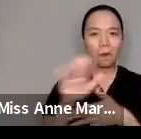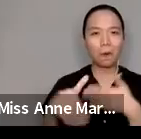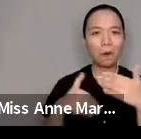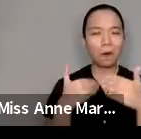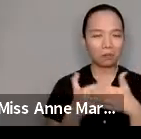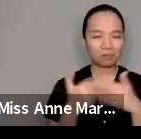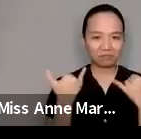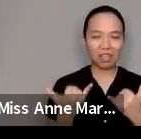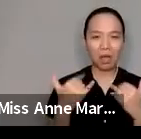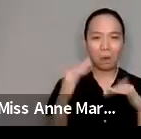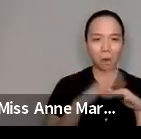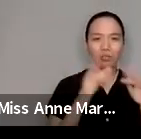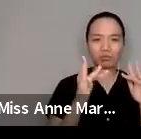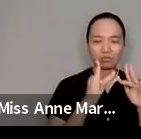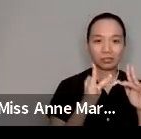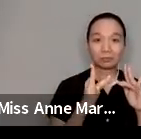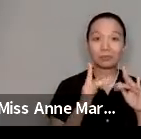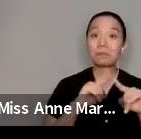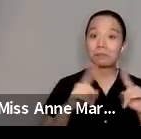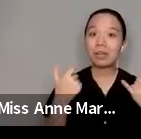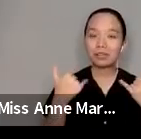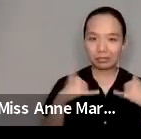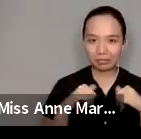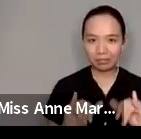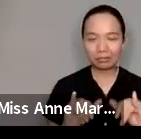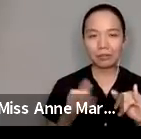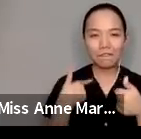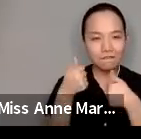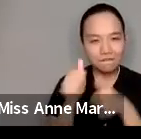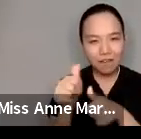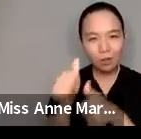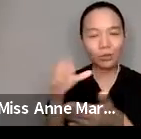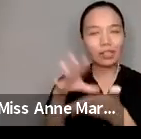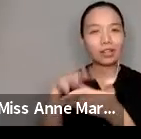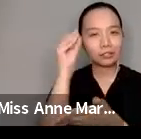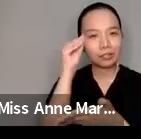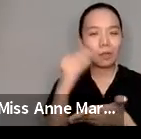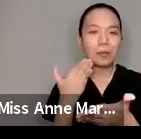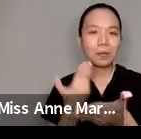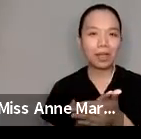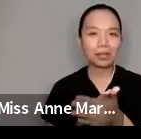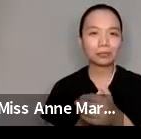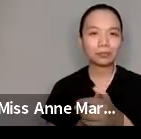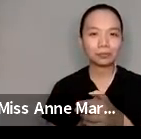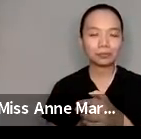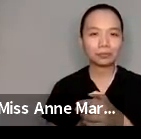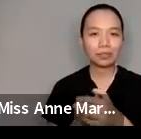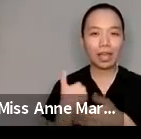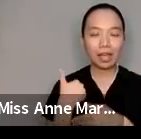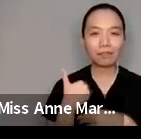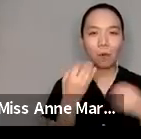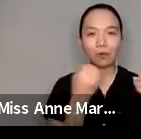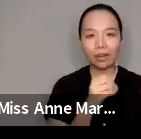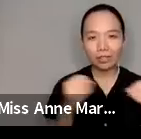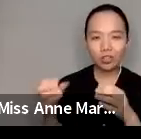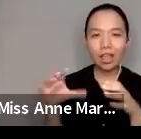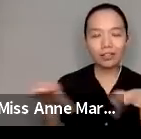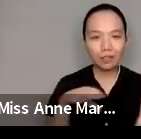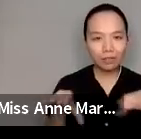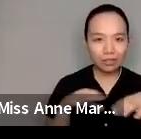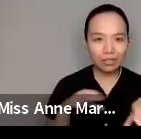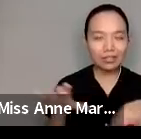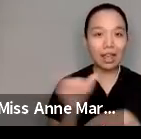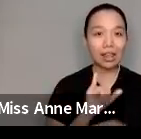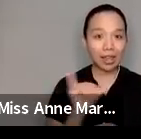online. Nonetheless, I still try to follow the learning well. Likewise, an organization activities